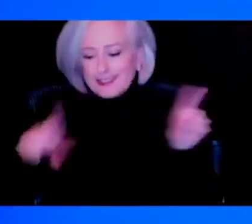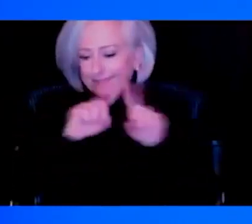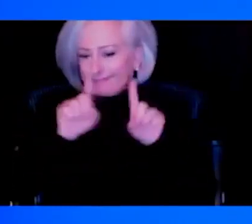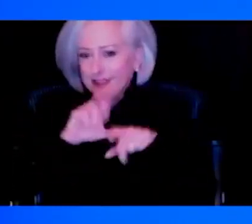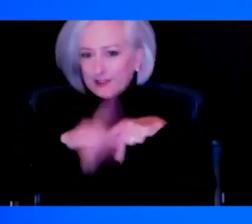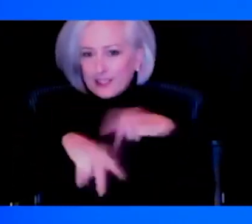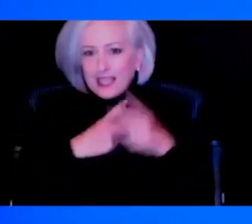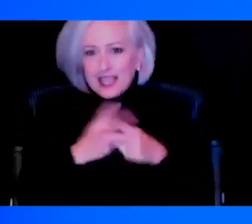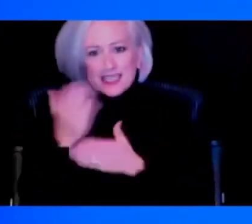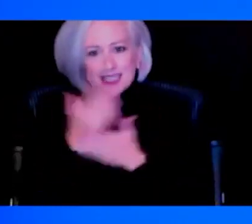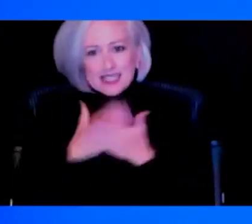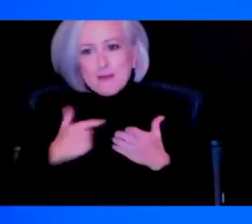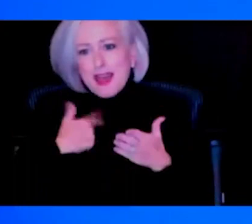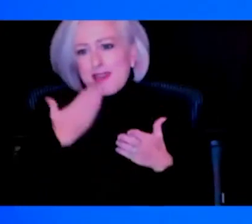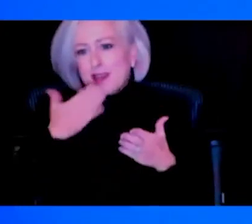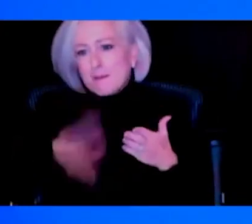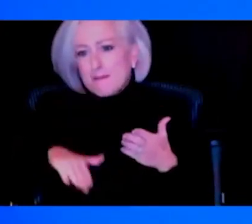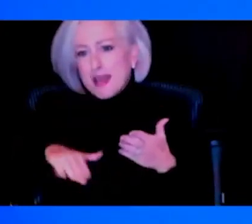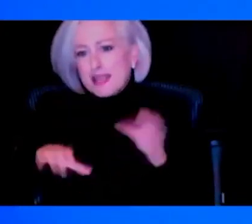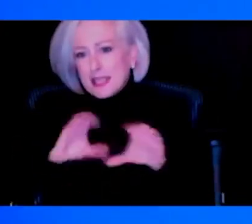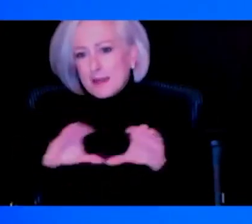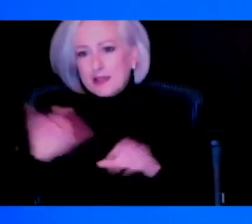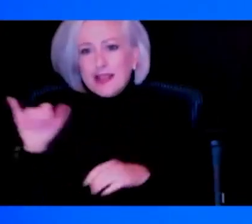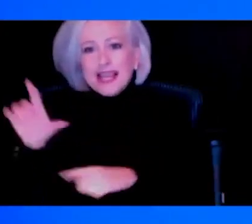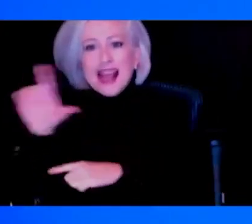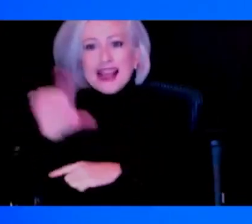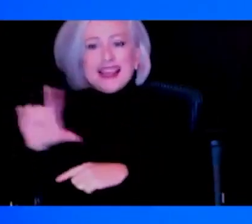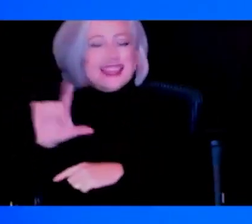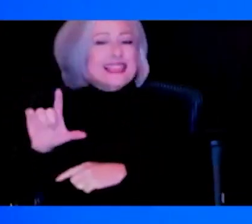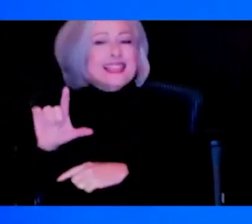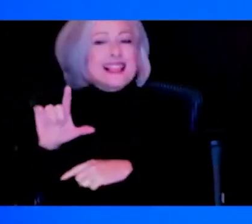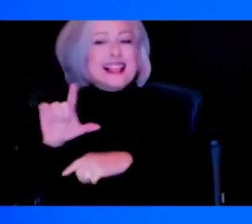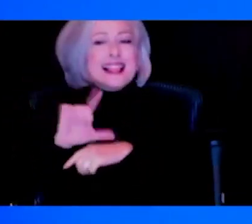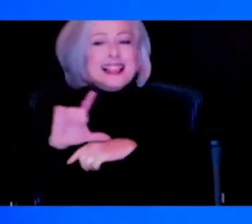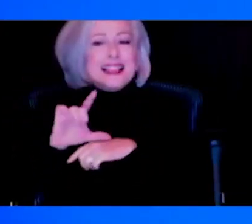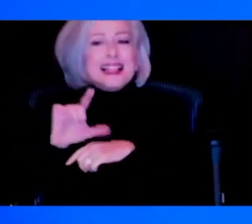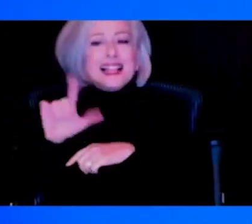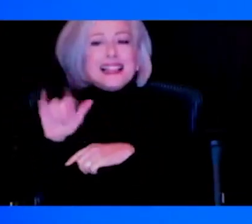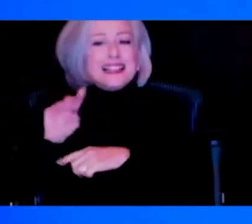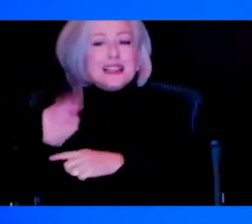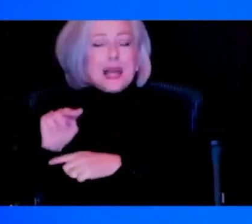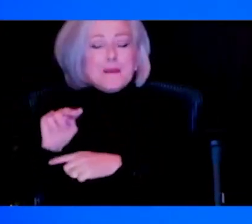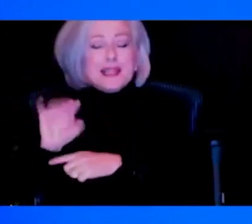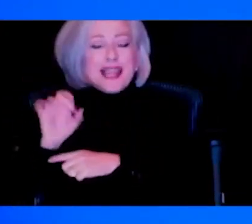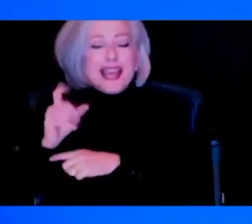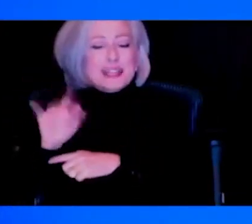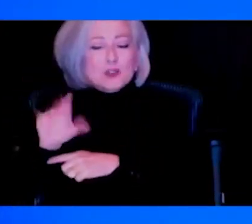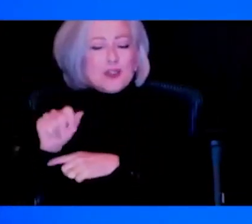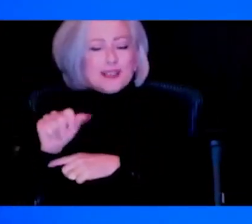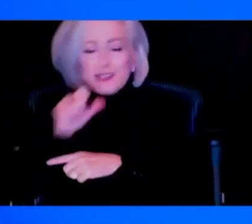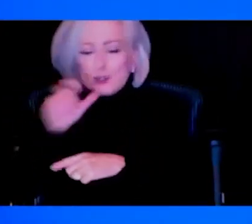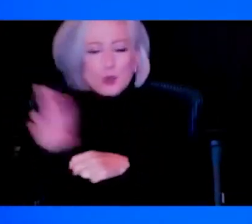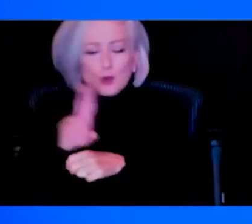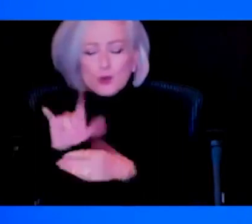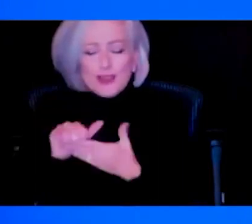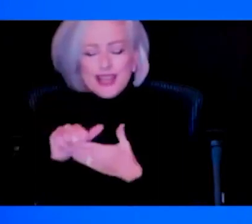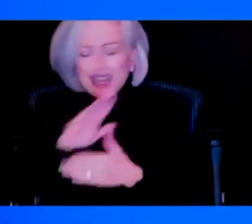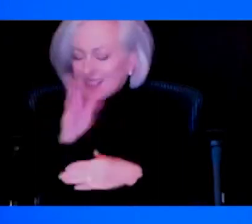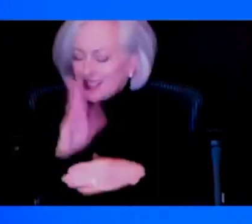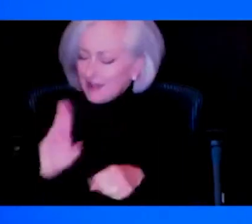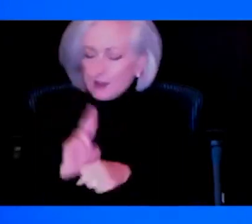chemicals like lemon extract in it that we dermatologists hate lemon on the skin, so never put anything with lemon in it.